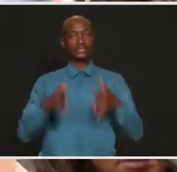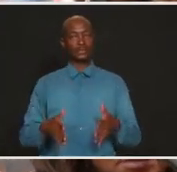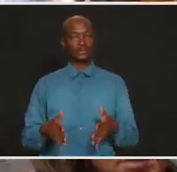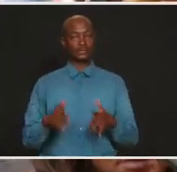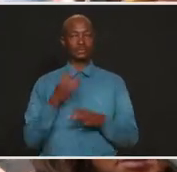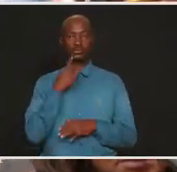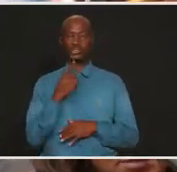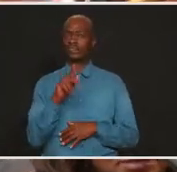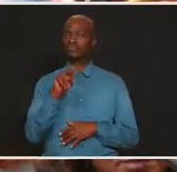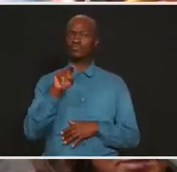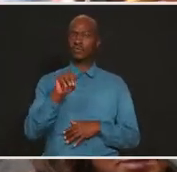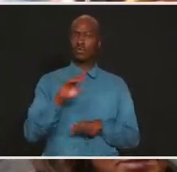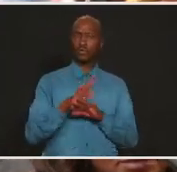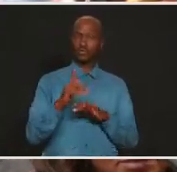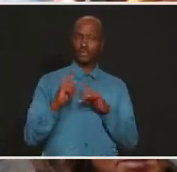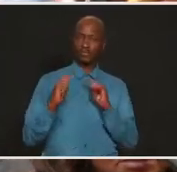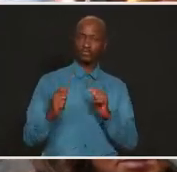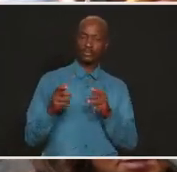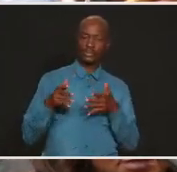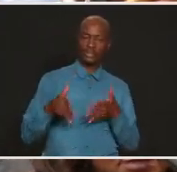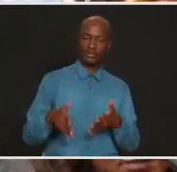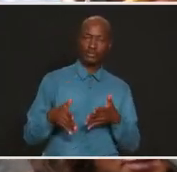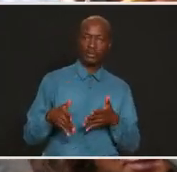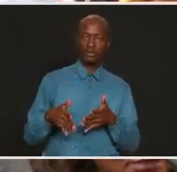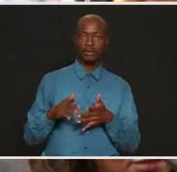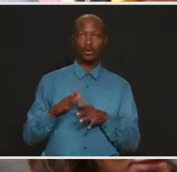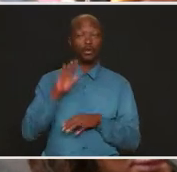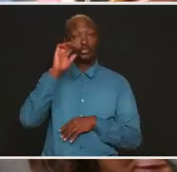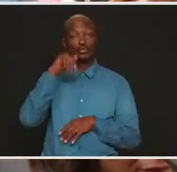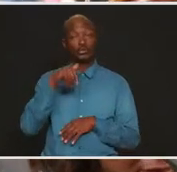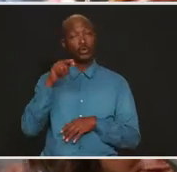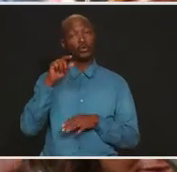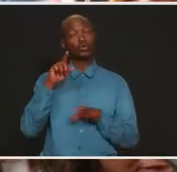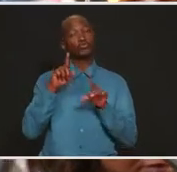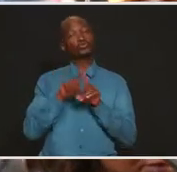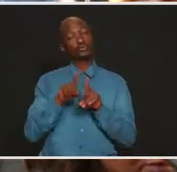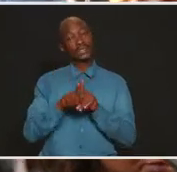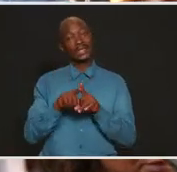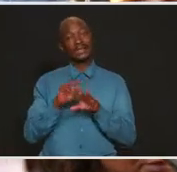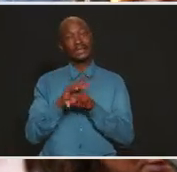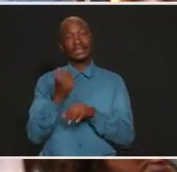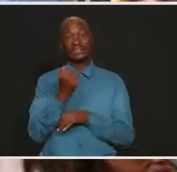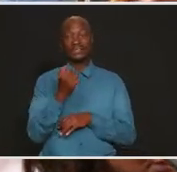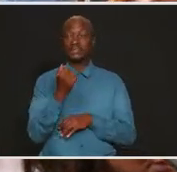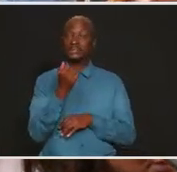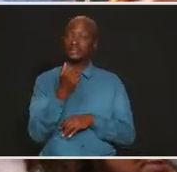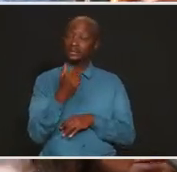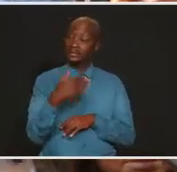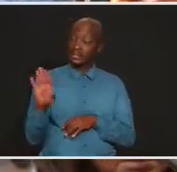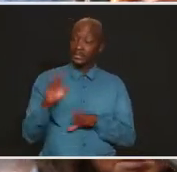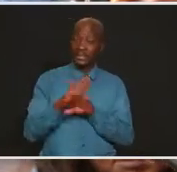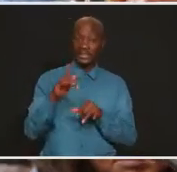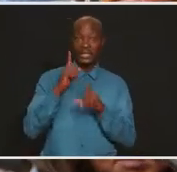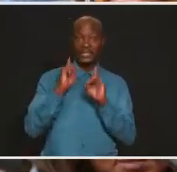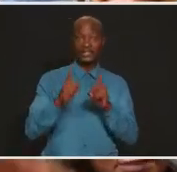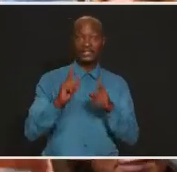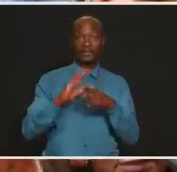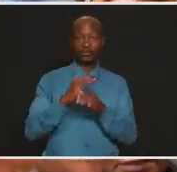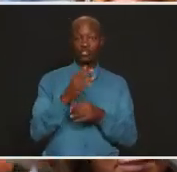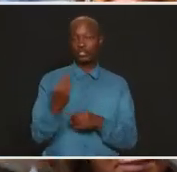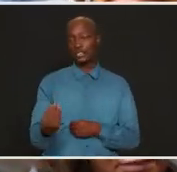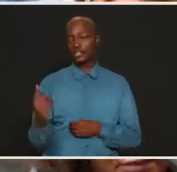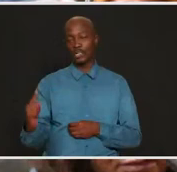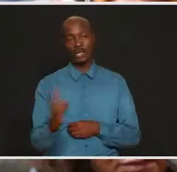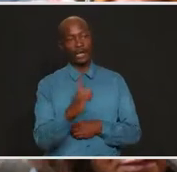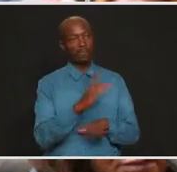say no you can treat me this way tomorrow you will be actually like uh dismissing a teacher because the child comes to you and